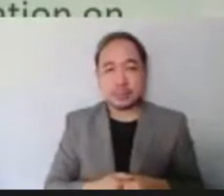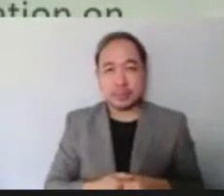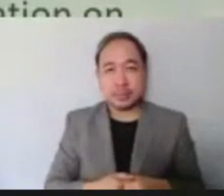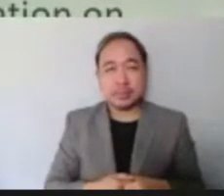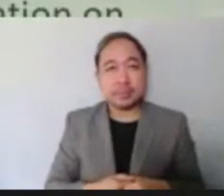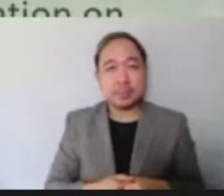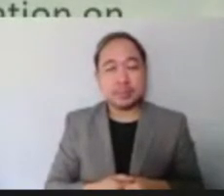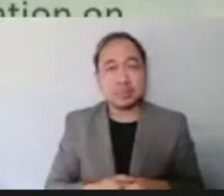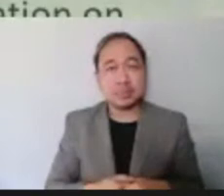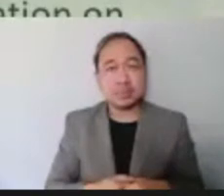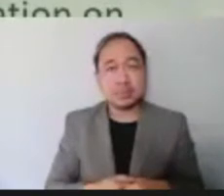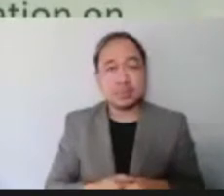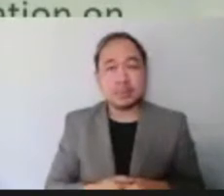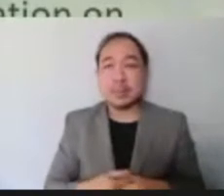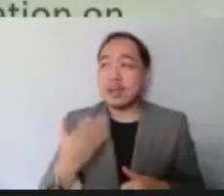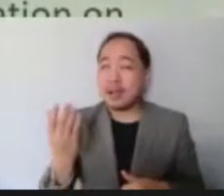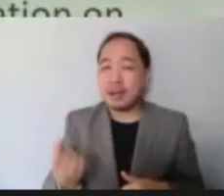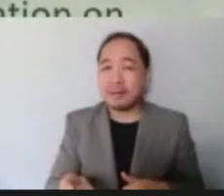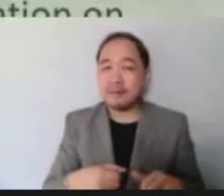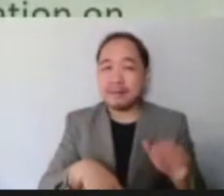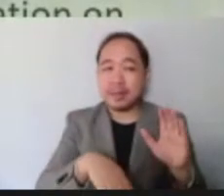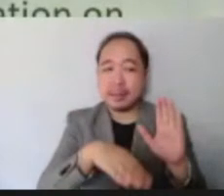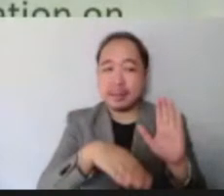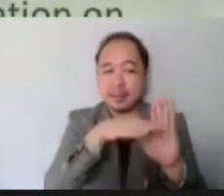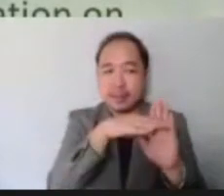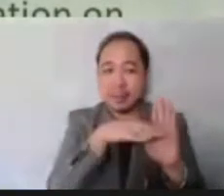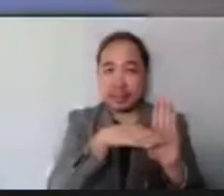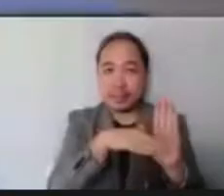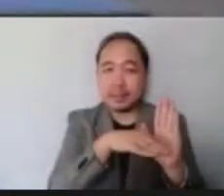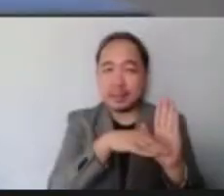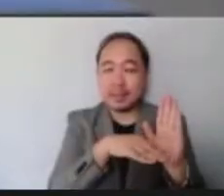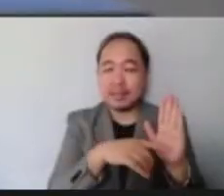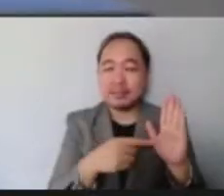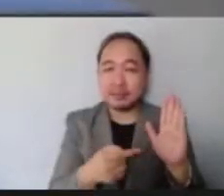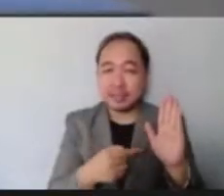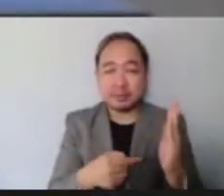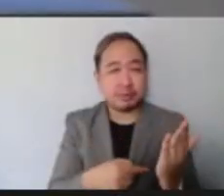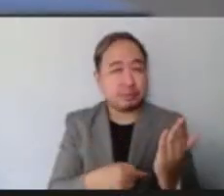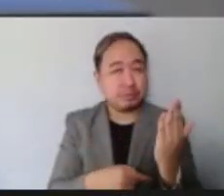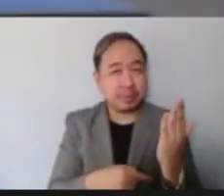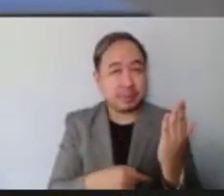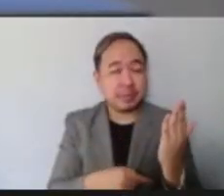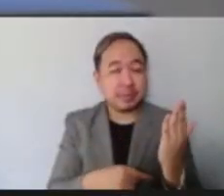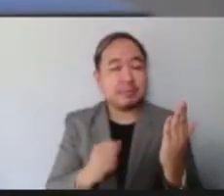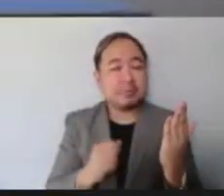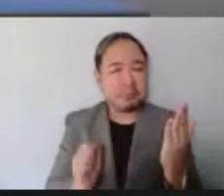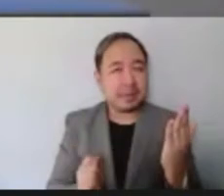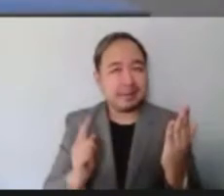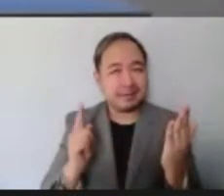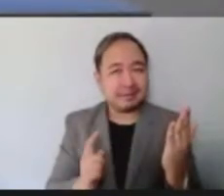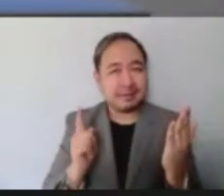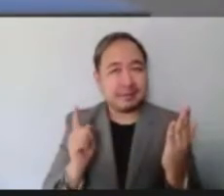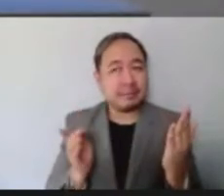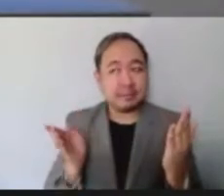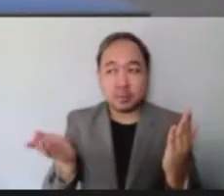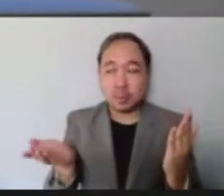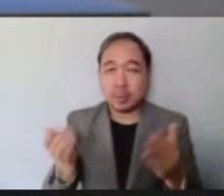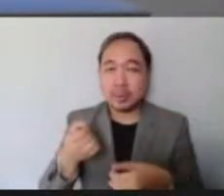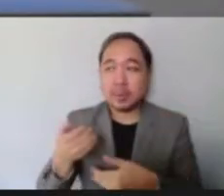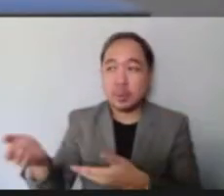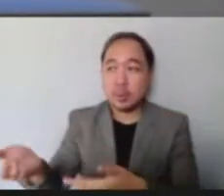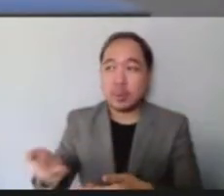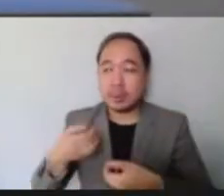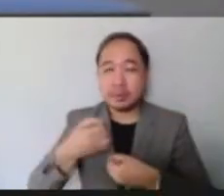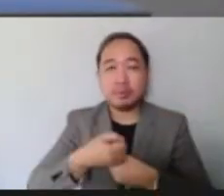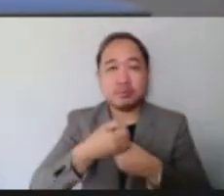I have a list in front of me here if I can start with the distinguished permanent